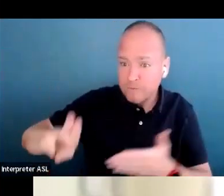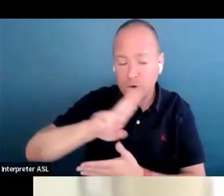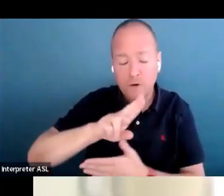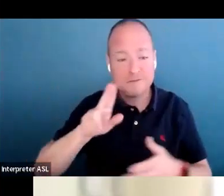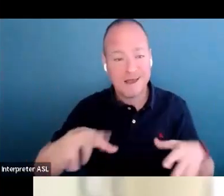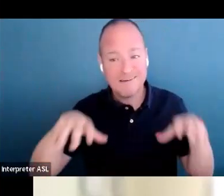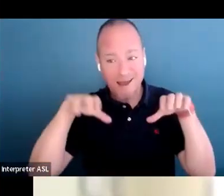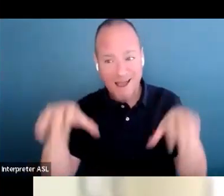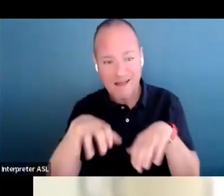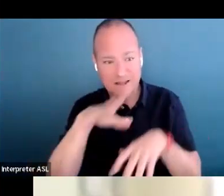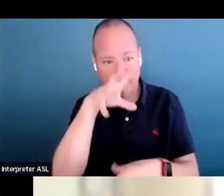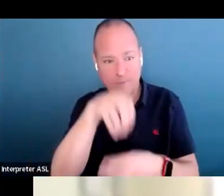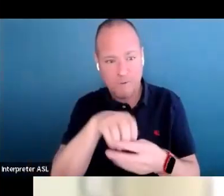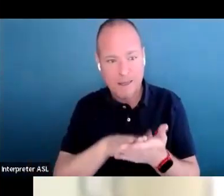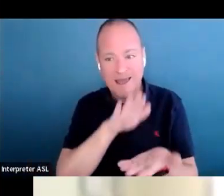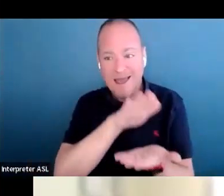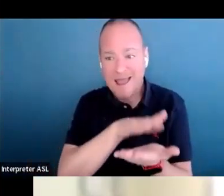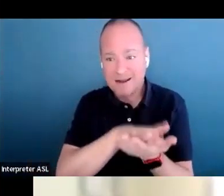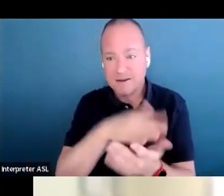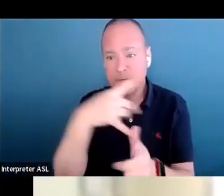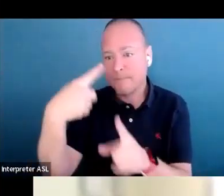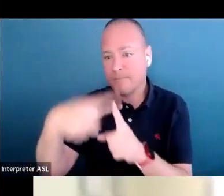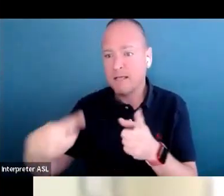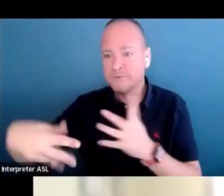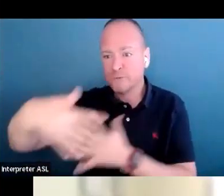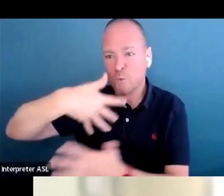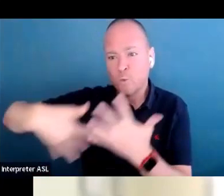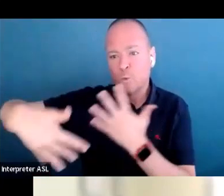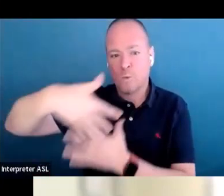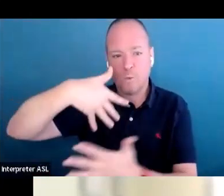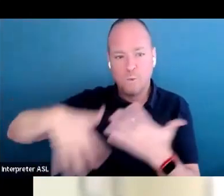participate in my academic and social community.